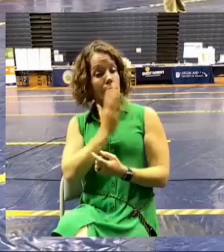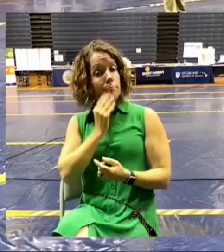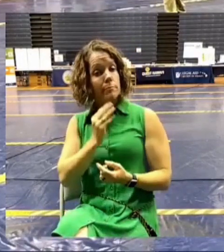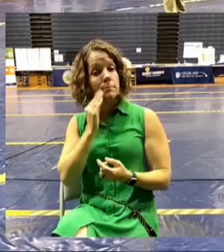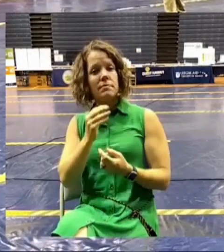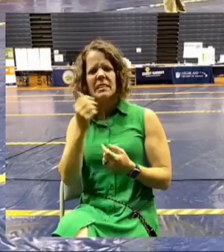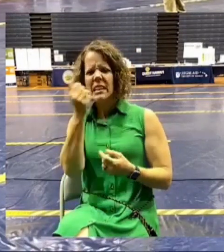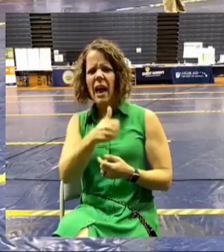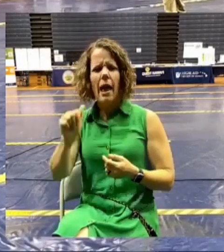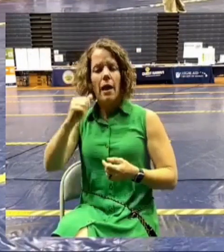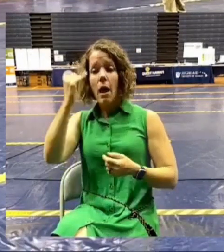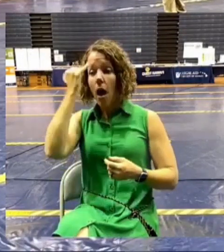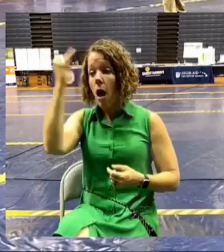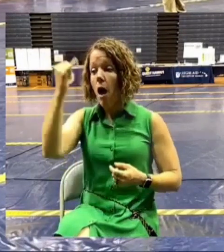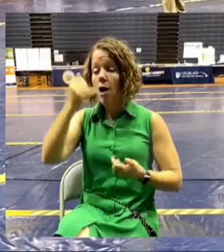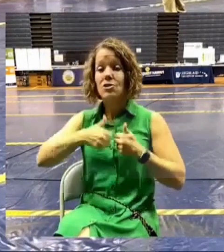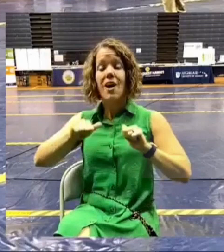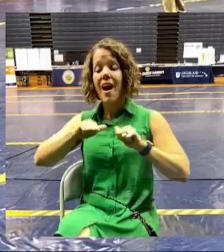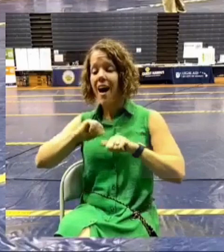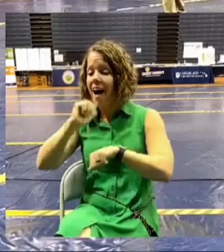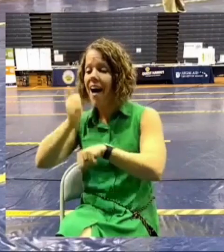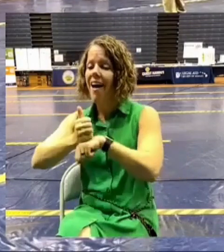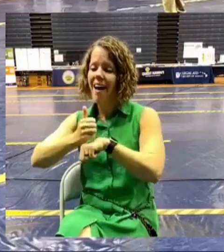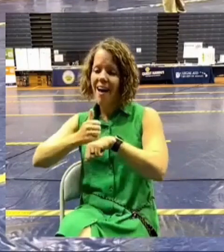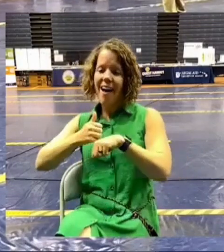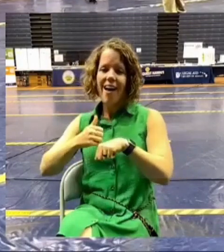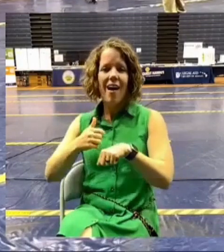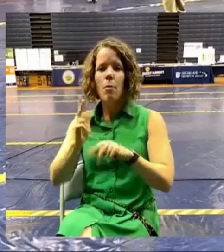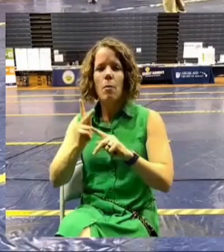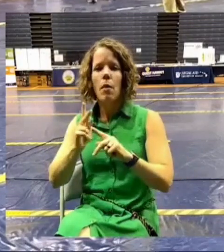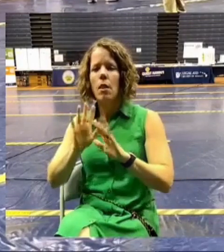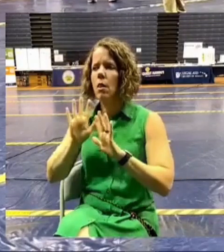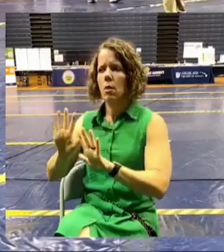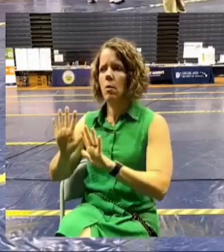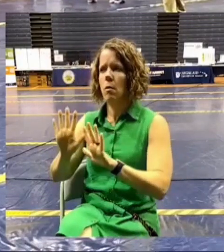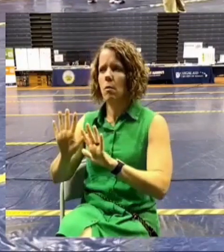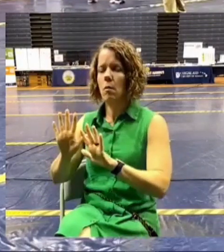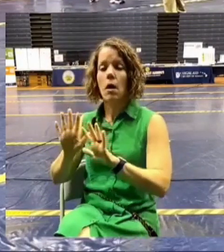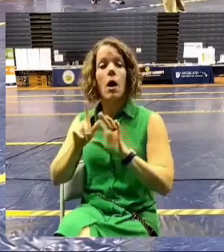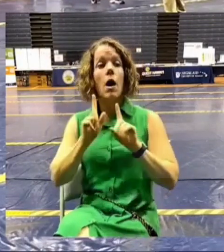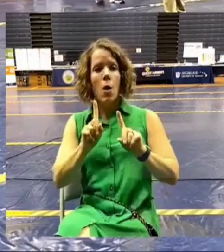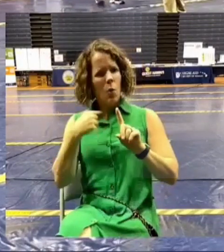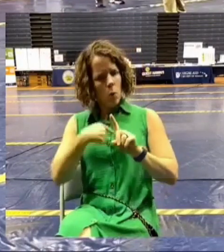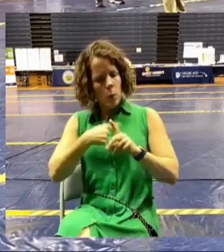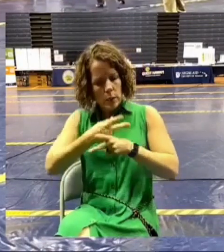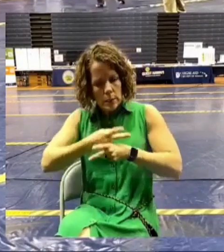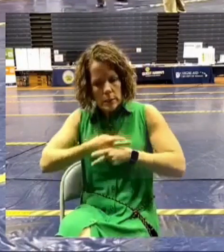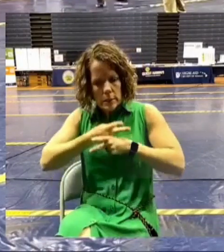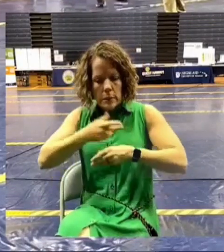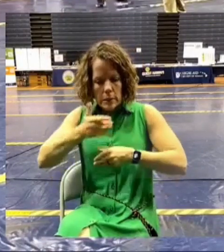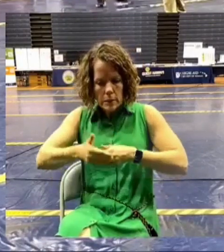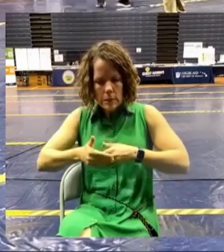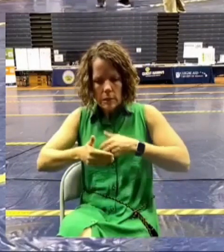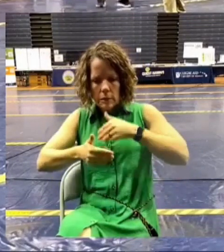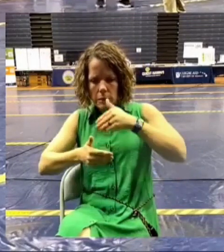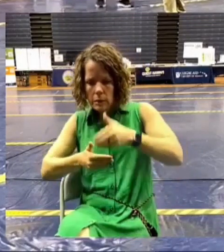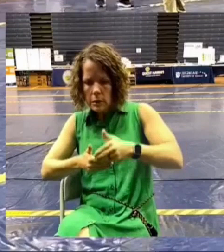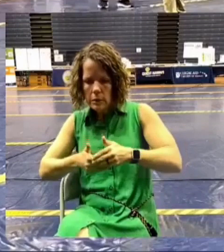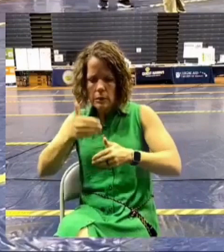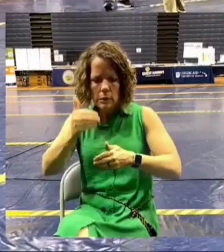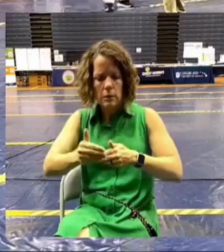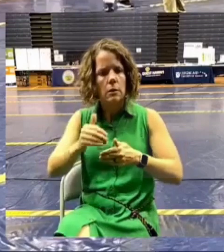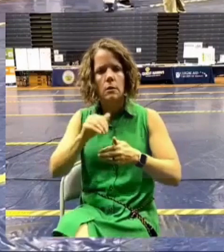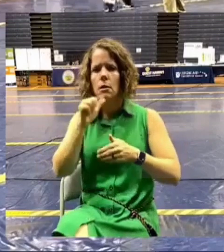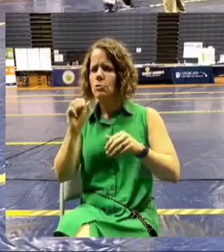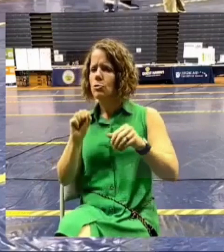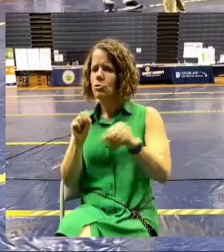it. Everything we try to move forward, there's something stop and think about or pause. So try not to